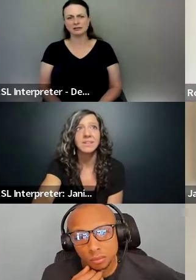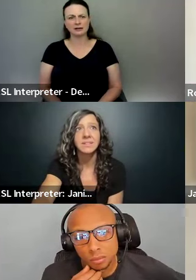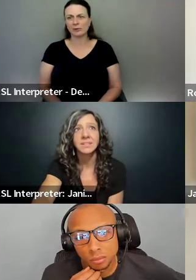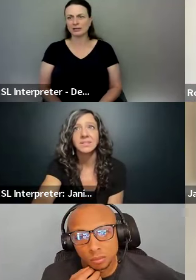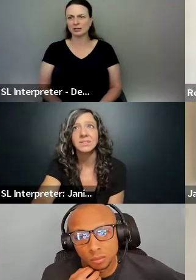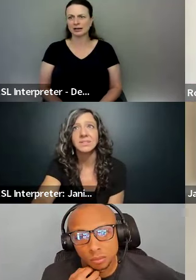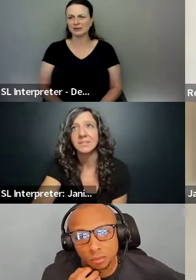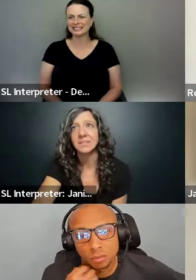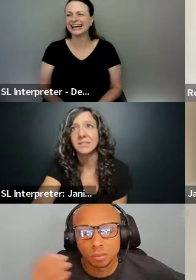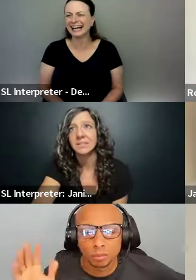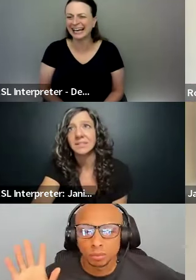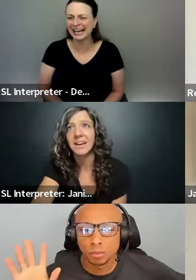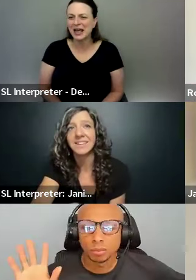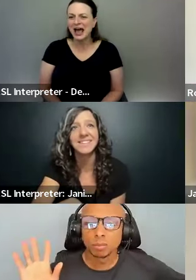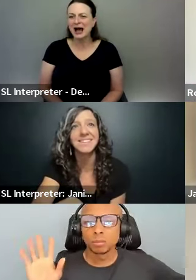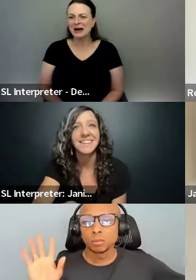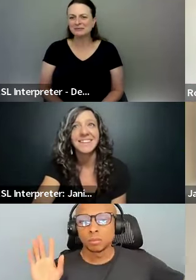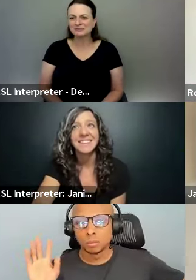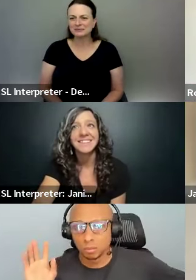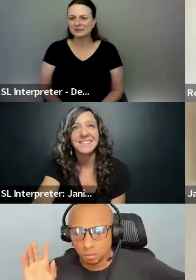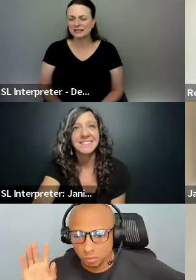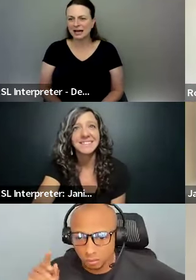fine. Everybody's talking once.